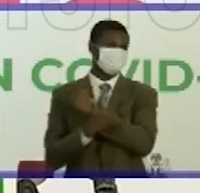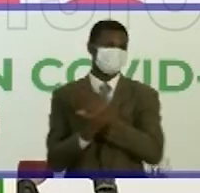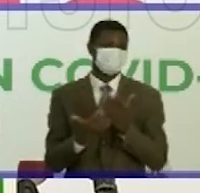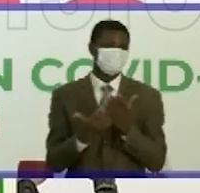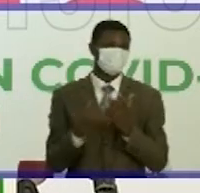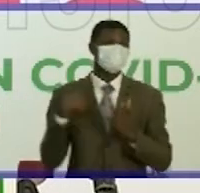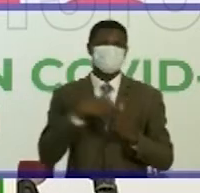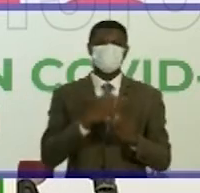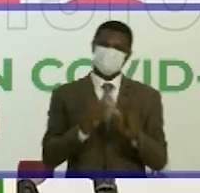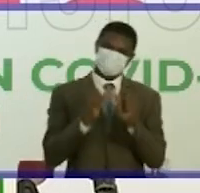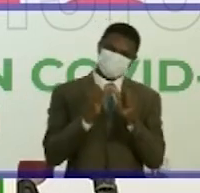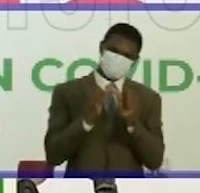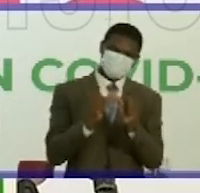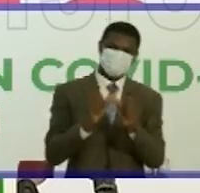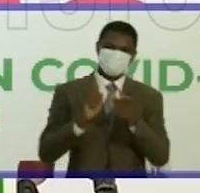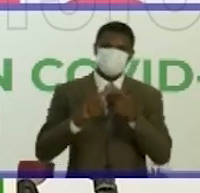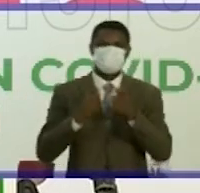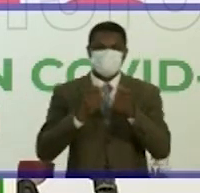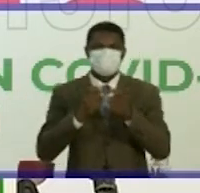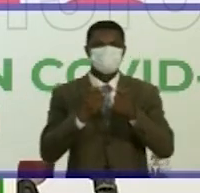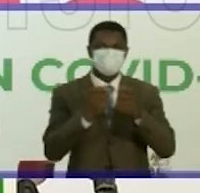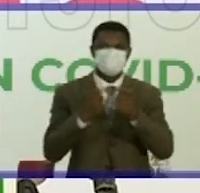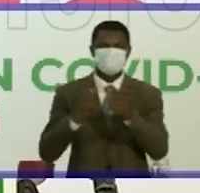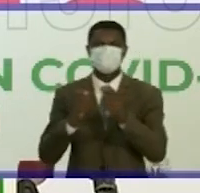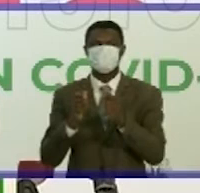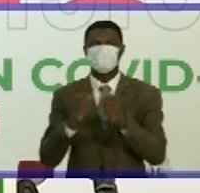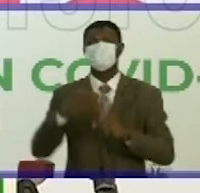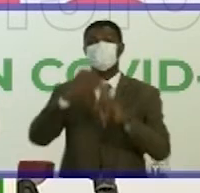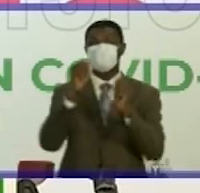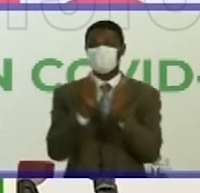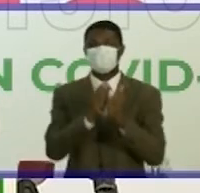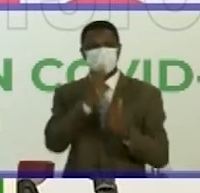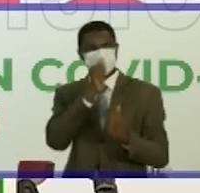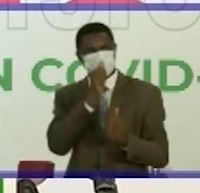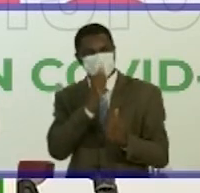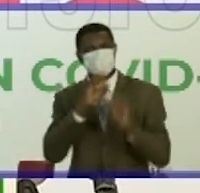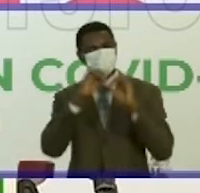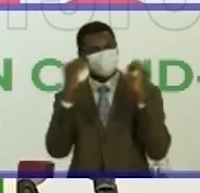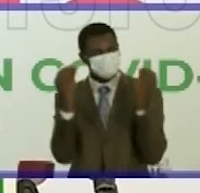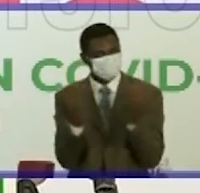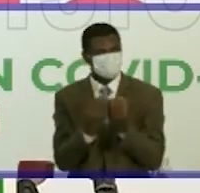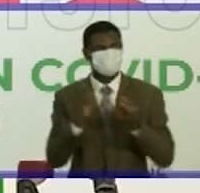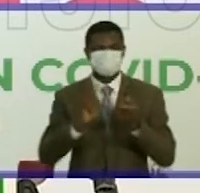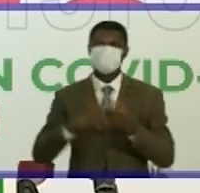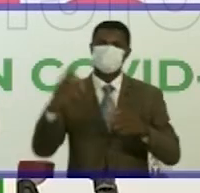Continued strong coordination with the private sector to mobilize resources for the response.